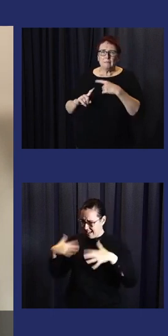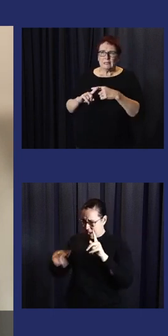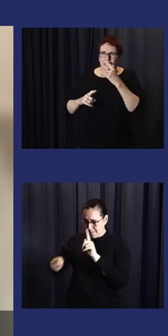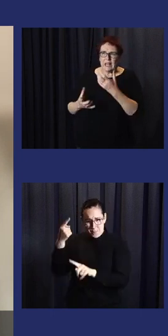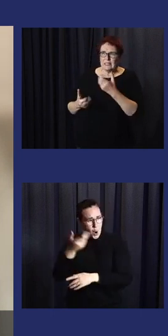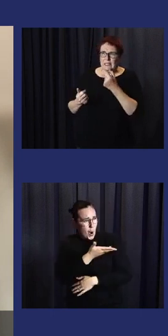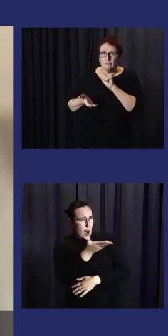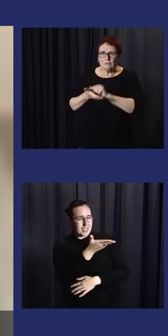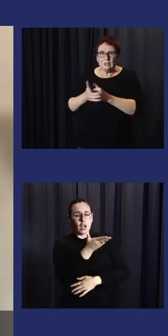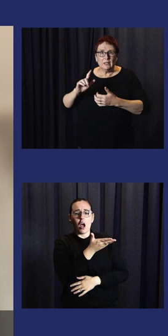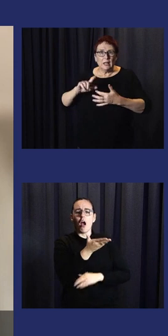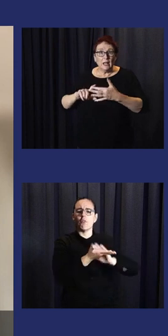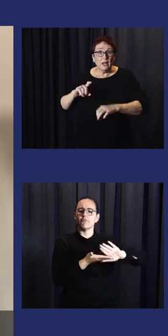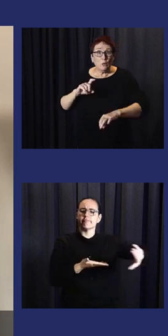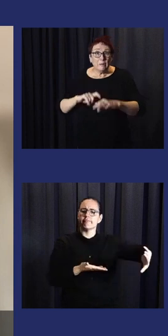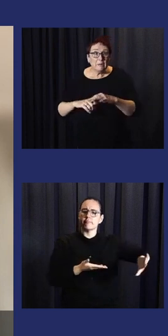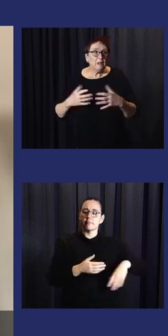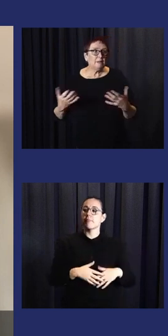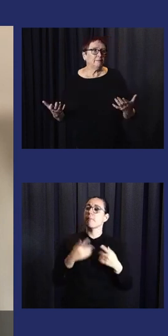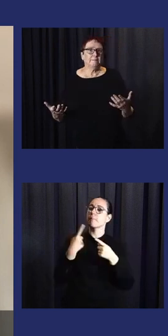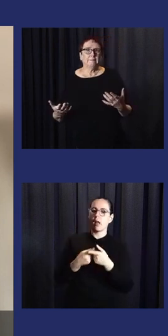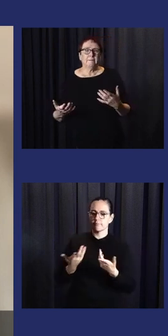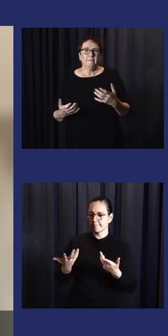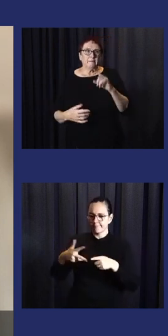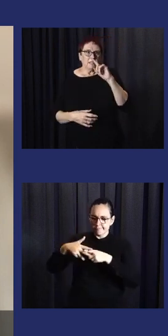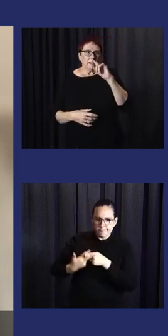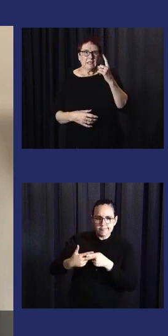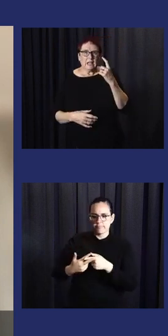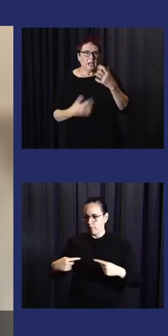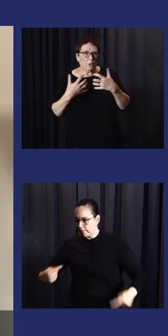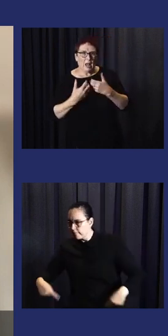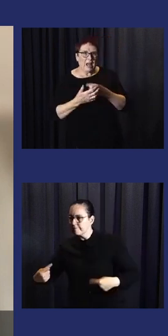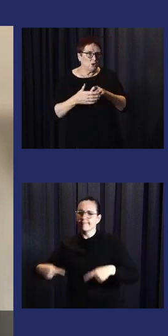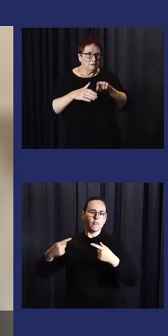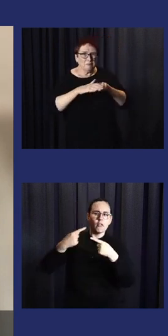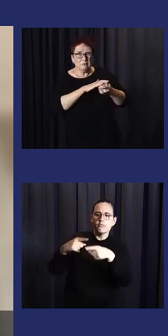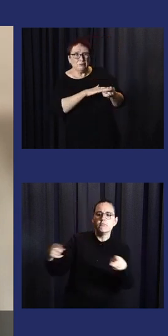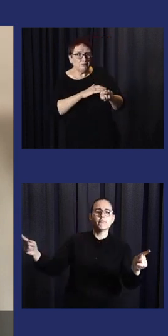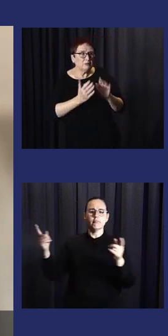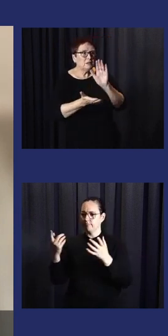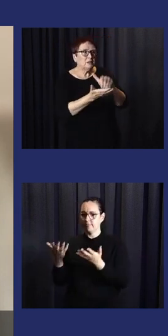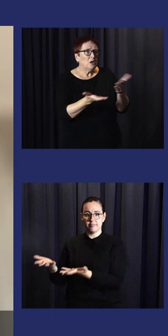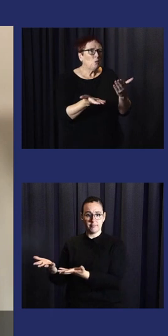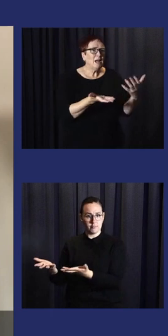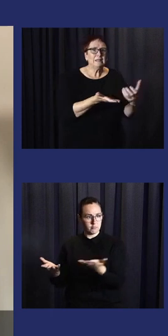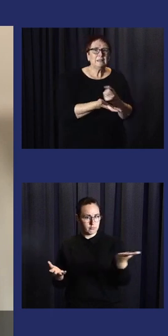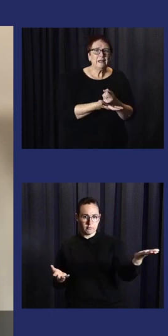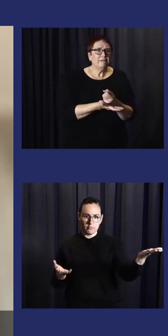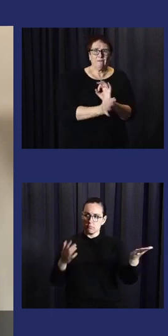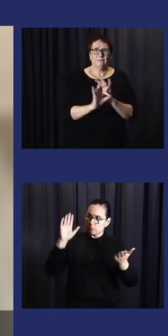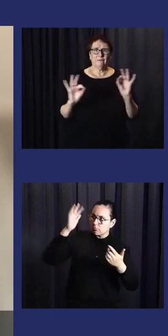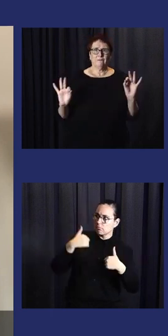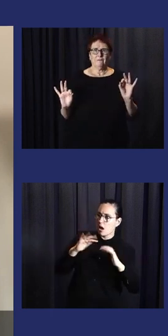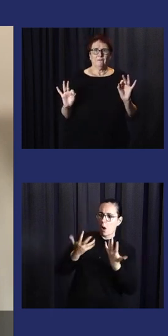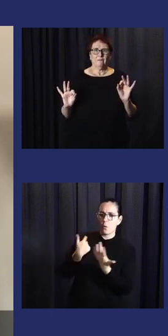critical equipment or critical paths of safety and mechanisms of safety. If